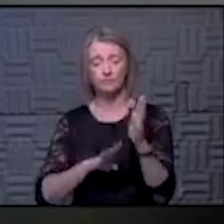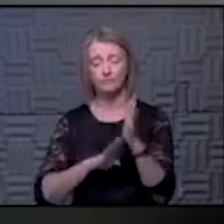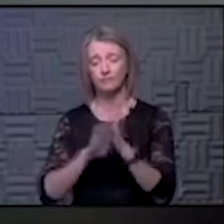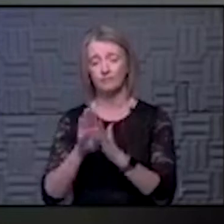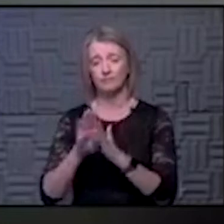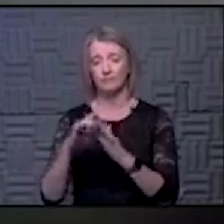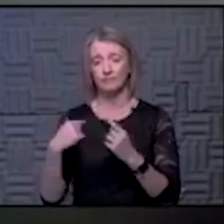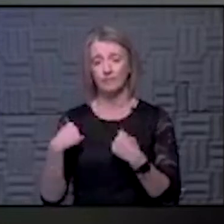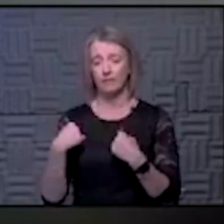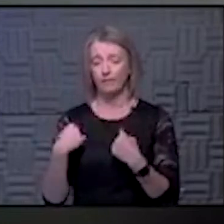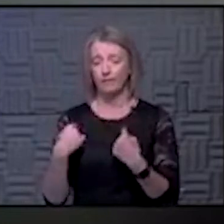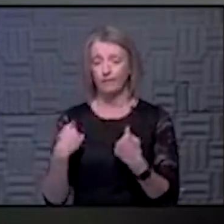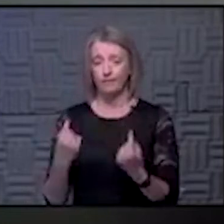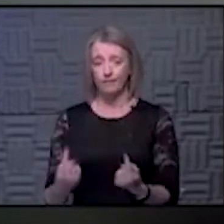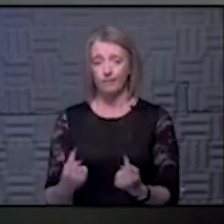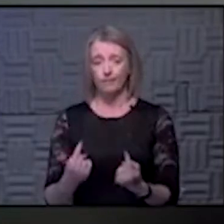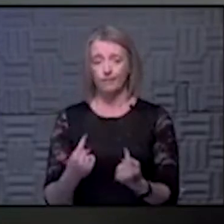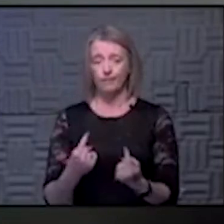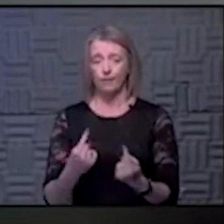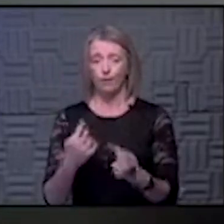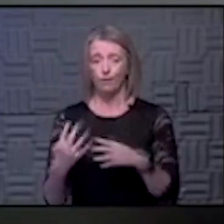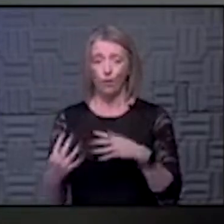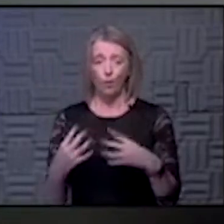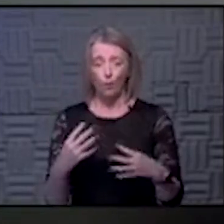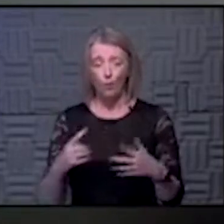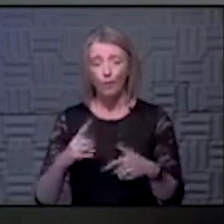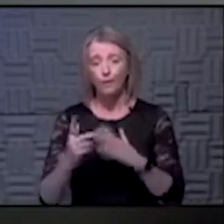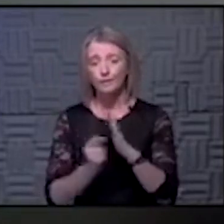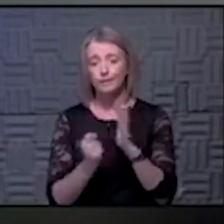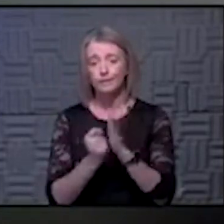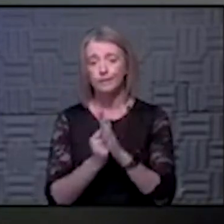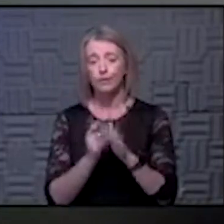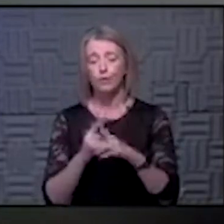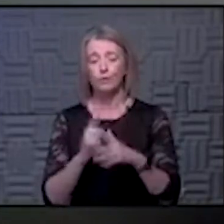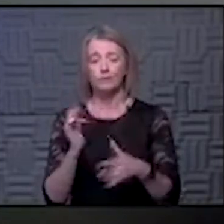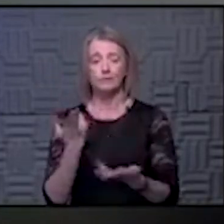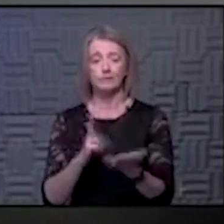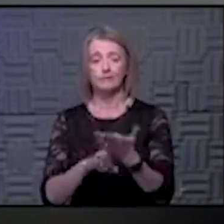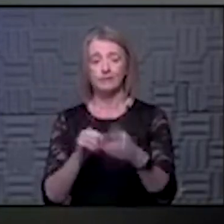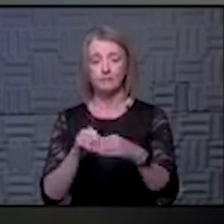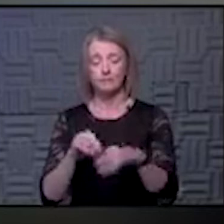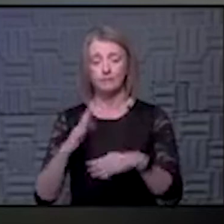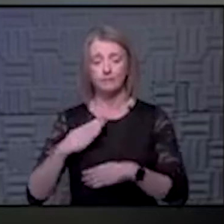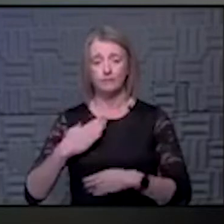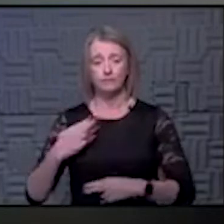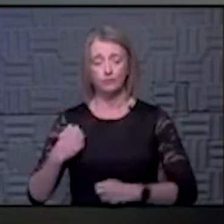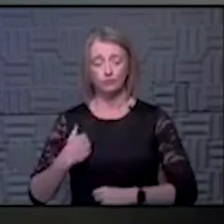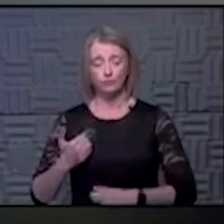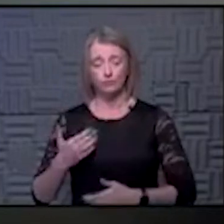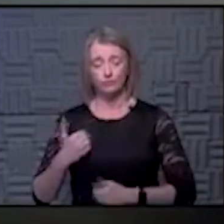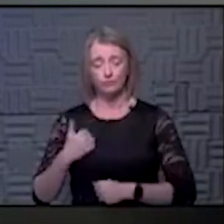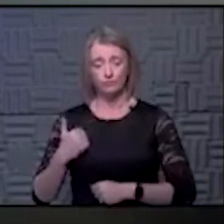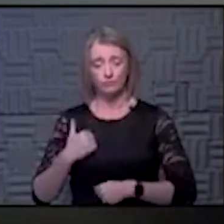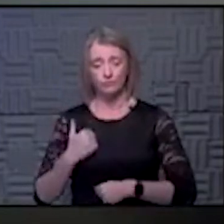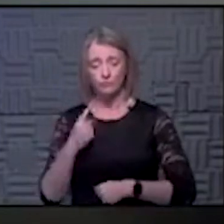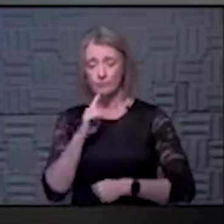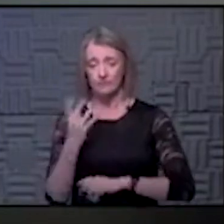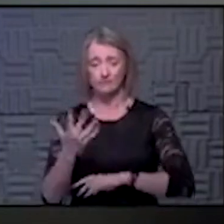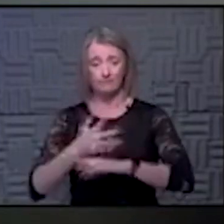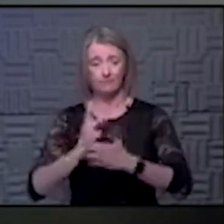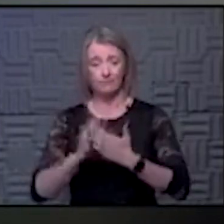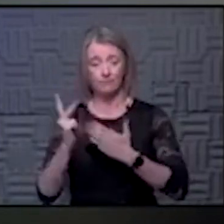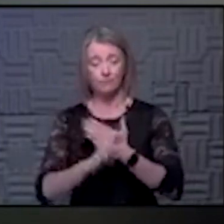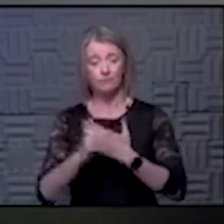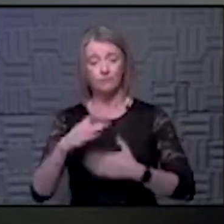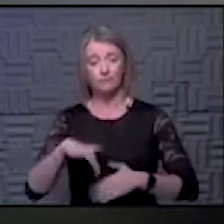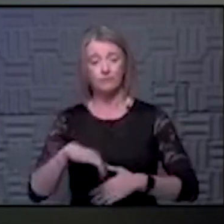over, the course of a war or course of an enlistment, really in 5 days. And it's